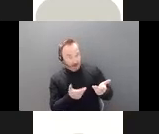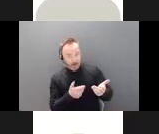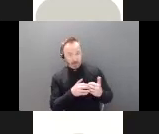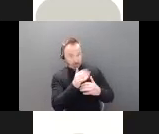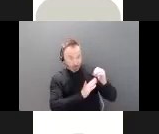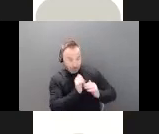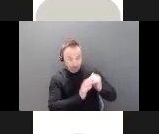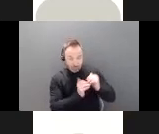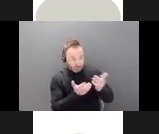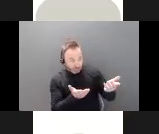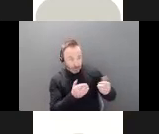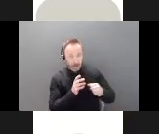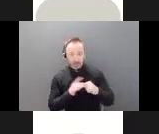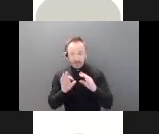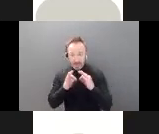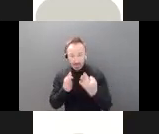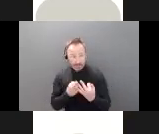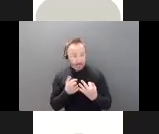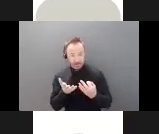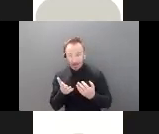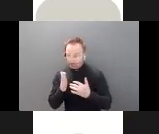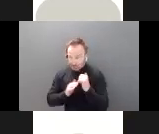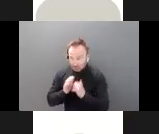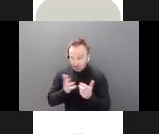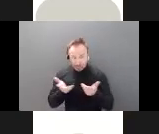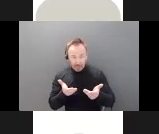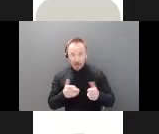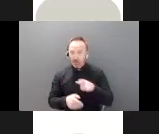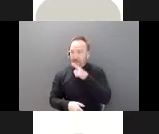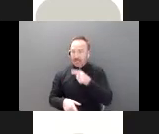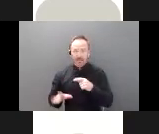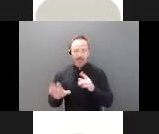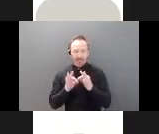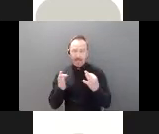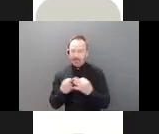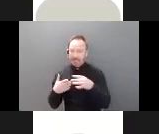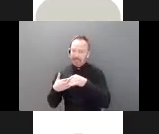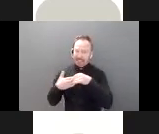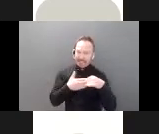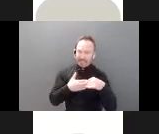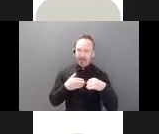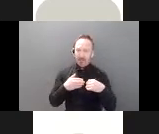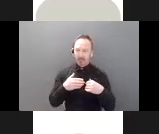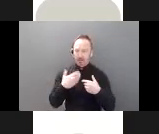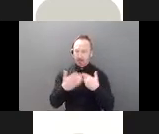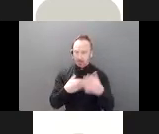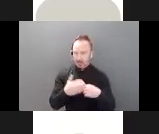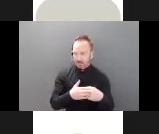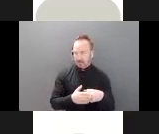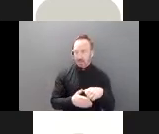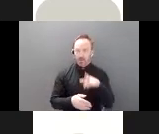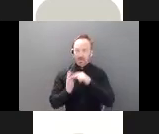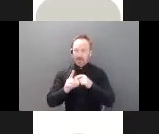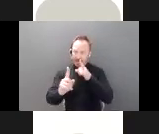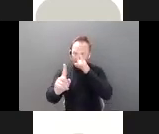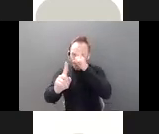them and the family at the time? So it's purely family led. It's forward focused, it's solution focused. So I just wanted